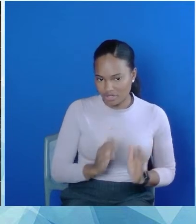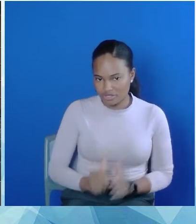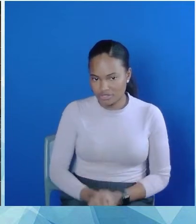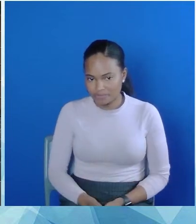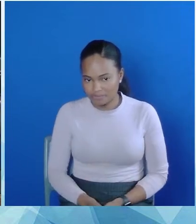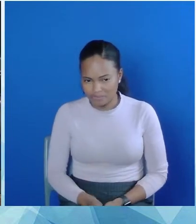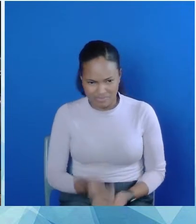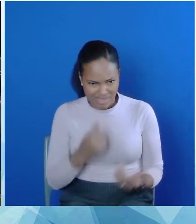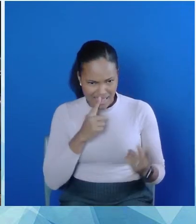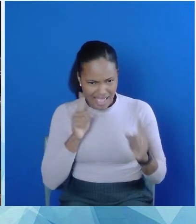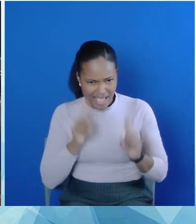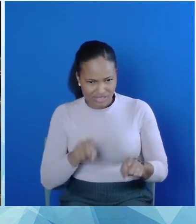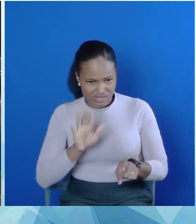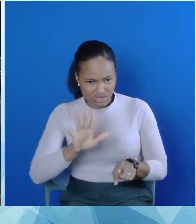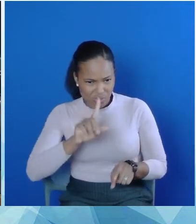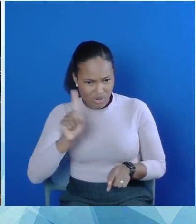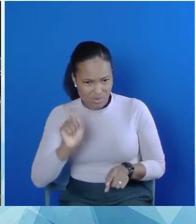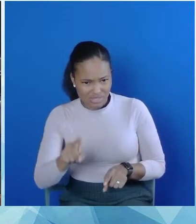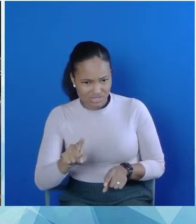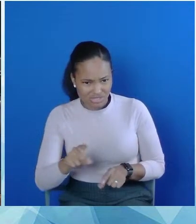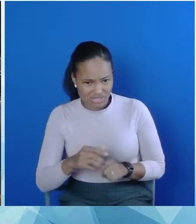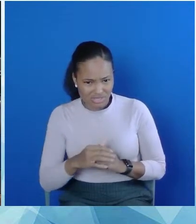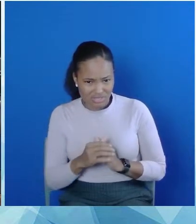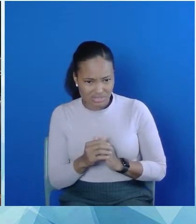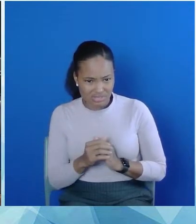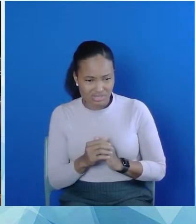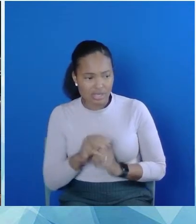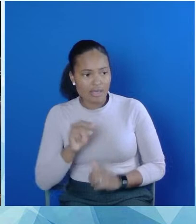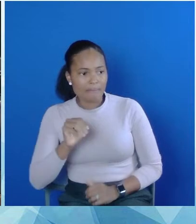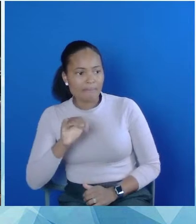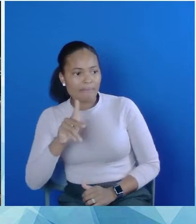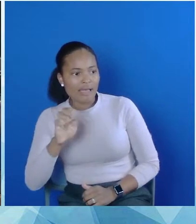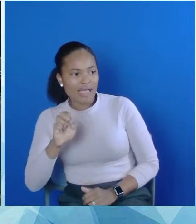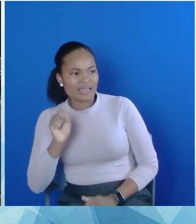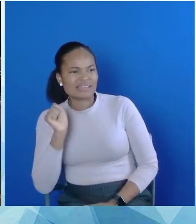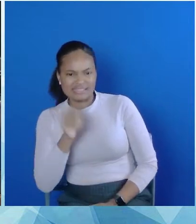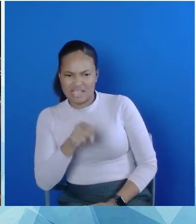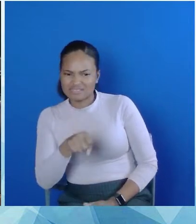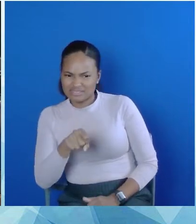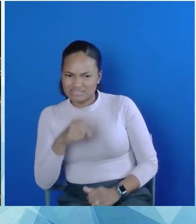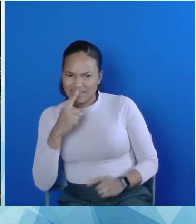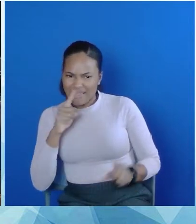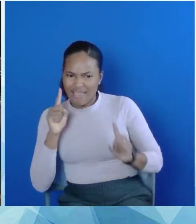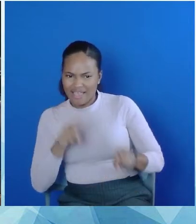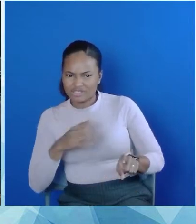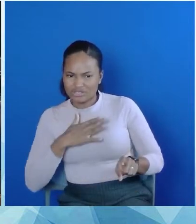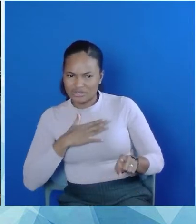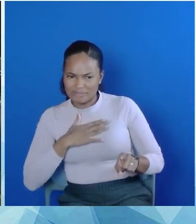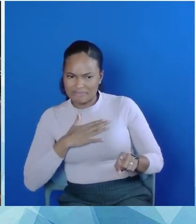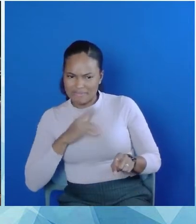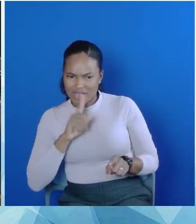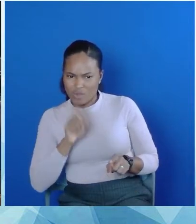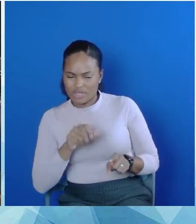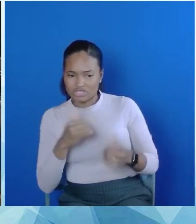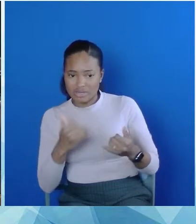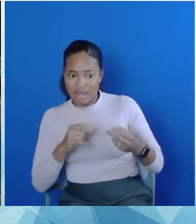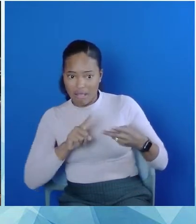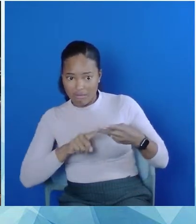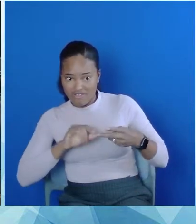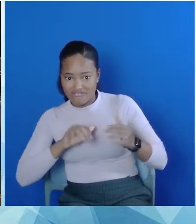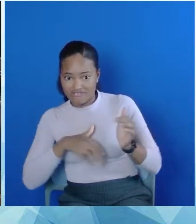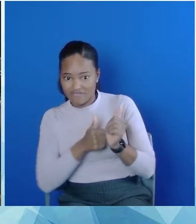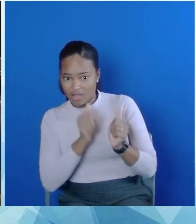Does that answer your question? Yeah, it certainly answers my question. A follow-up, okay? Sure, go